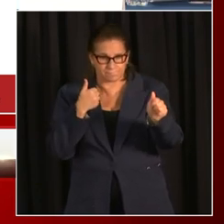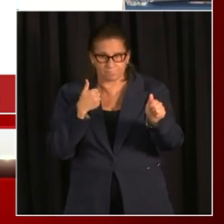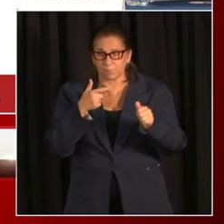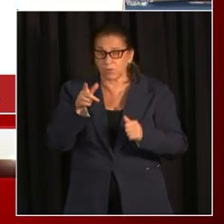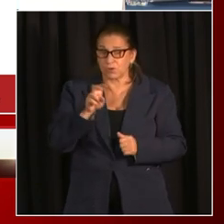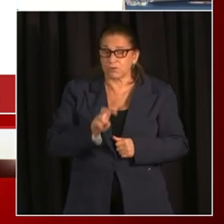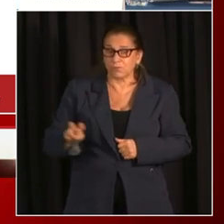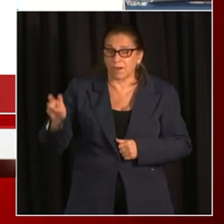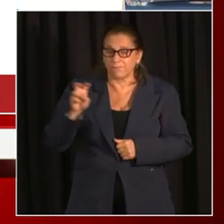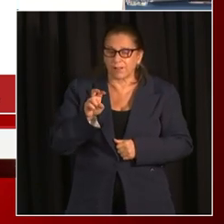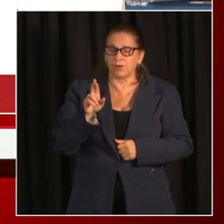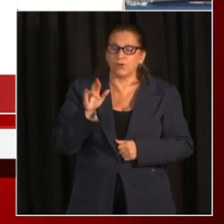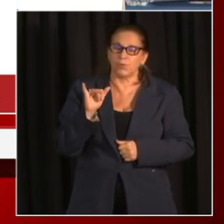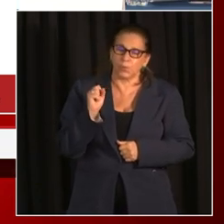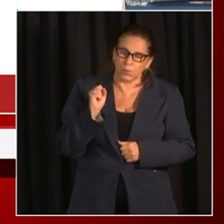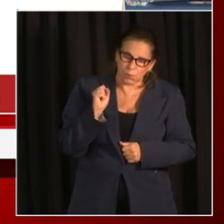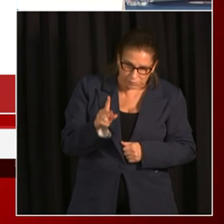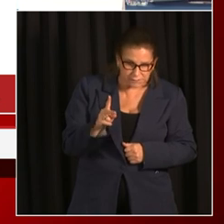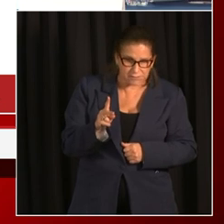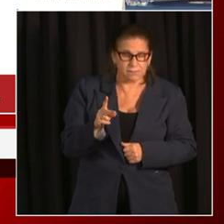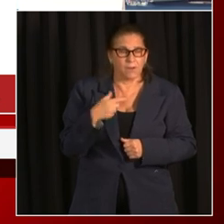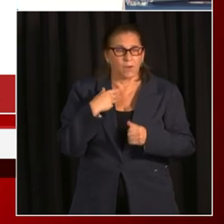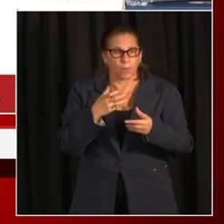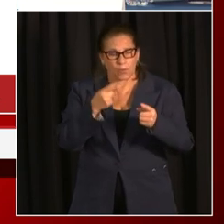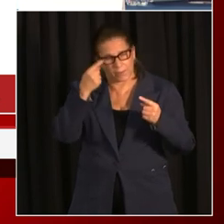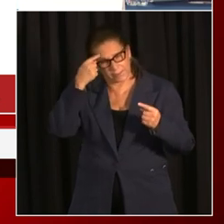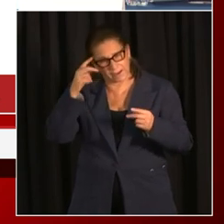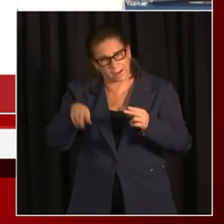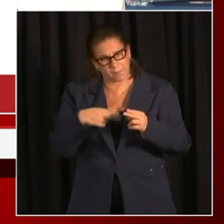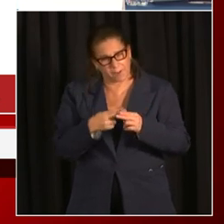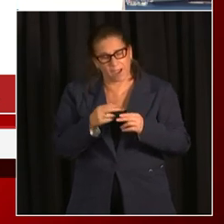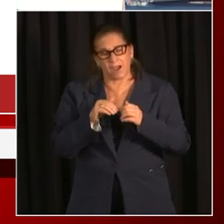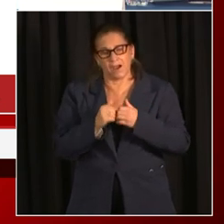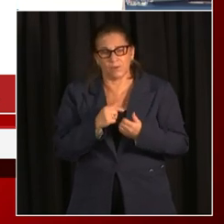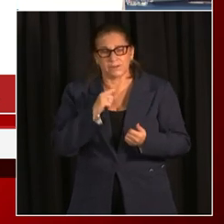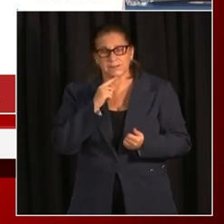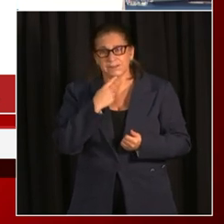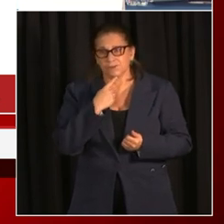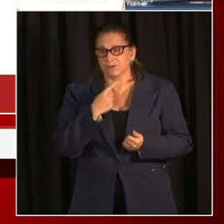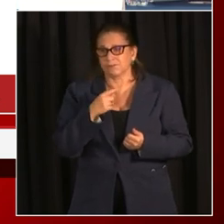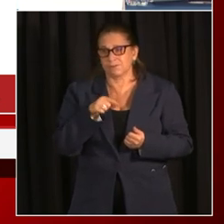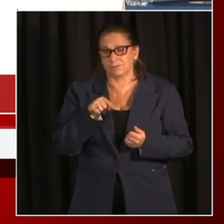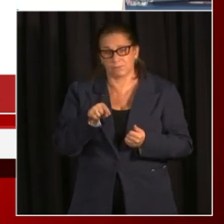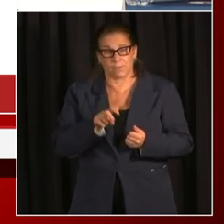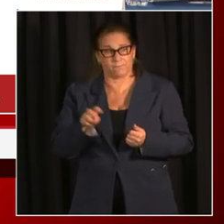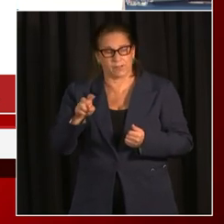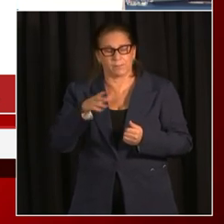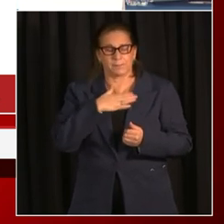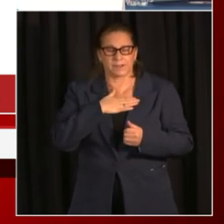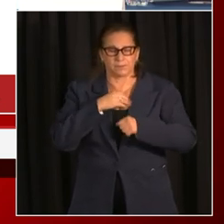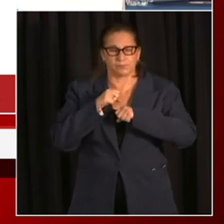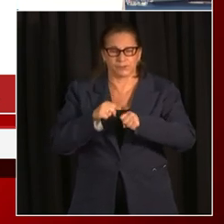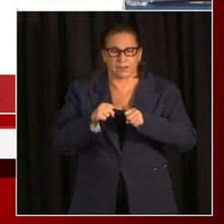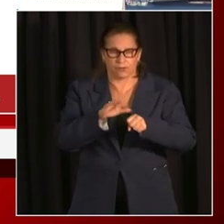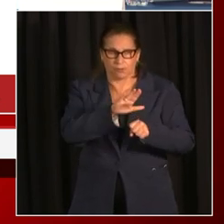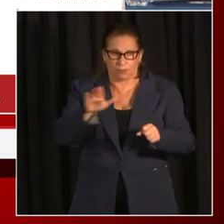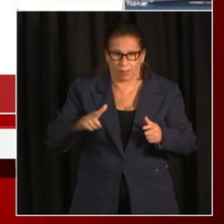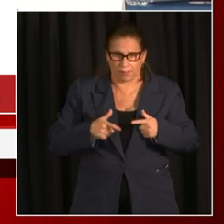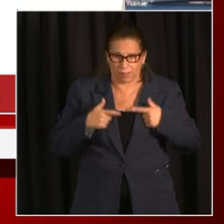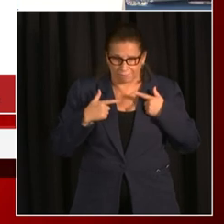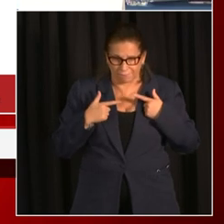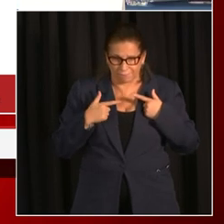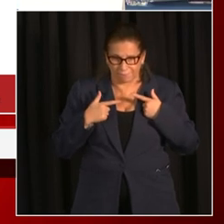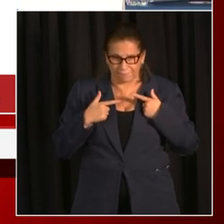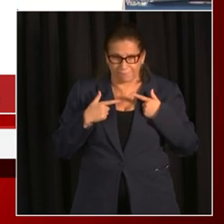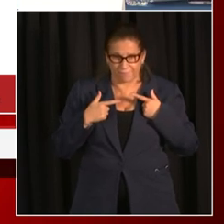place. We want people to take that very seriously. It's what we're doing to protect the residents of the District of Columbia. We know that